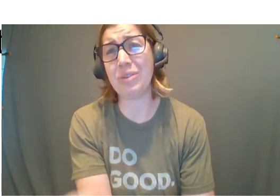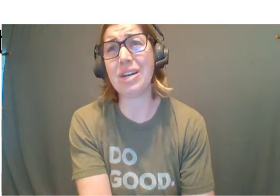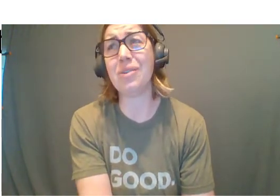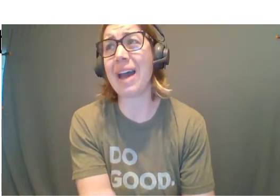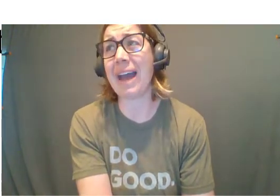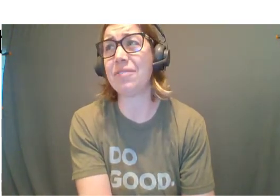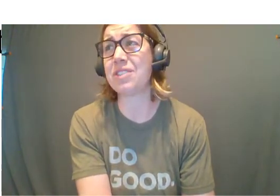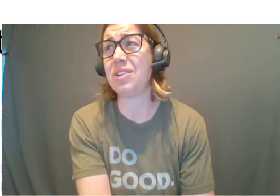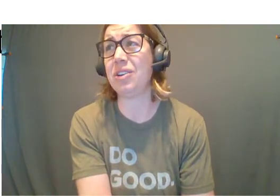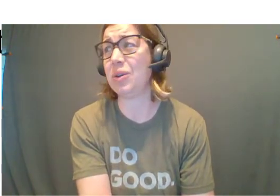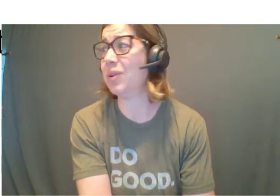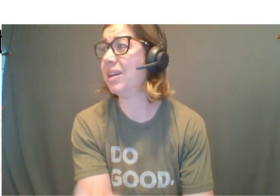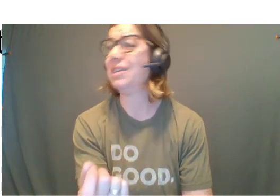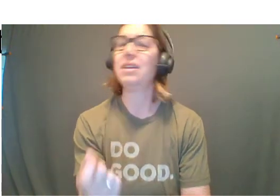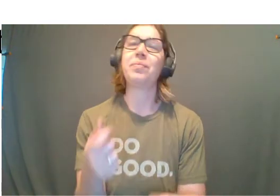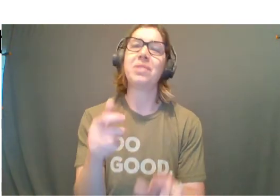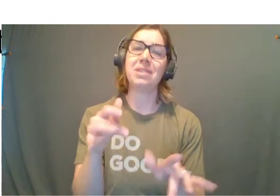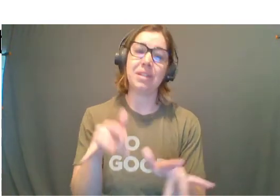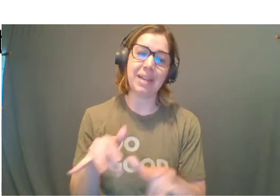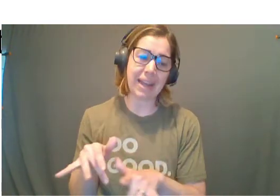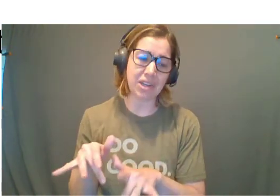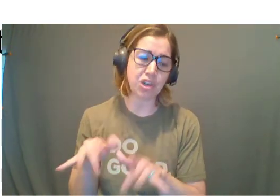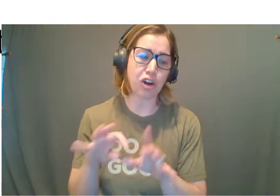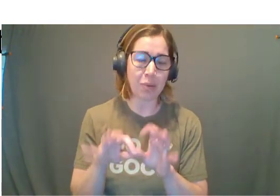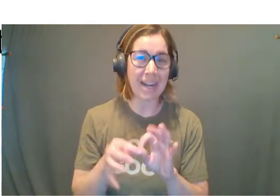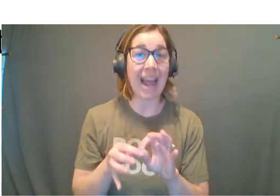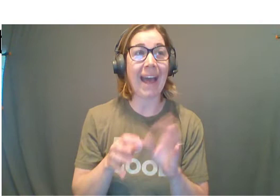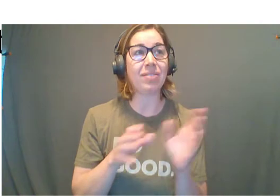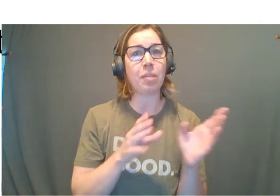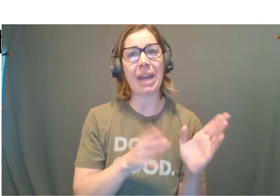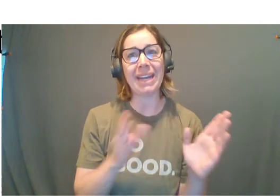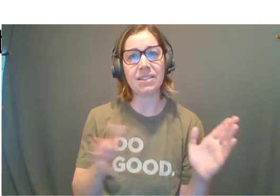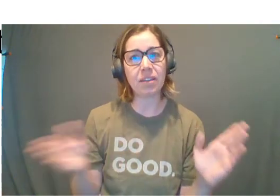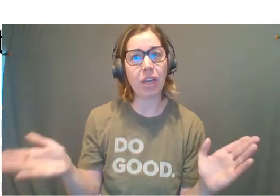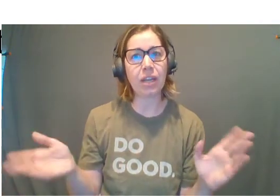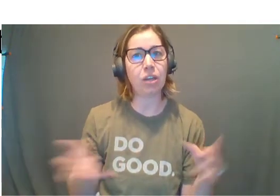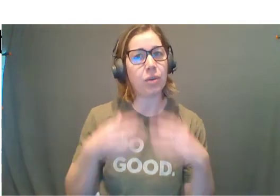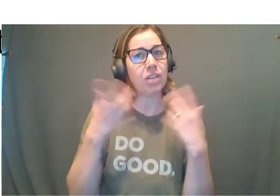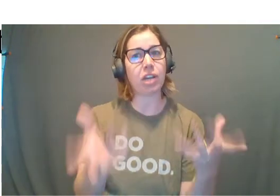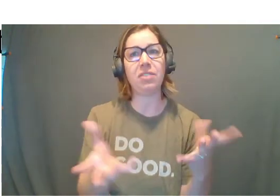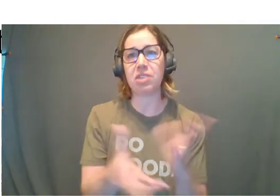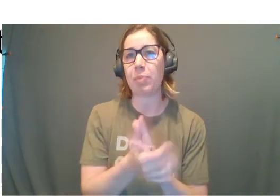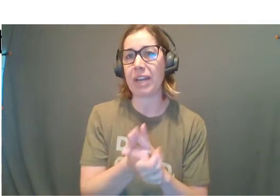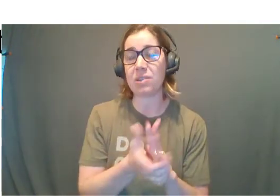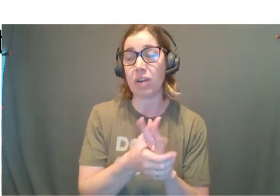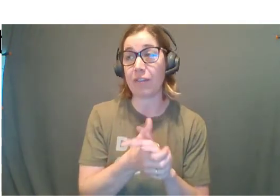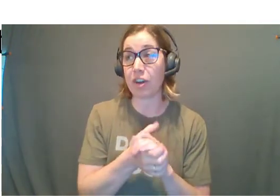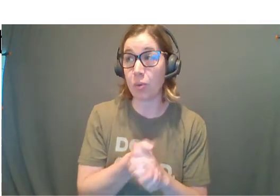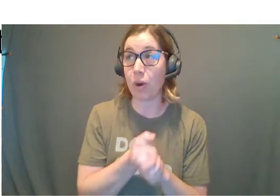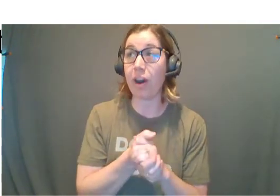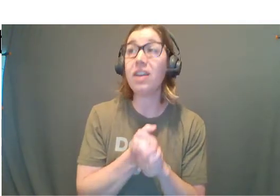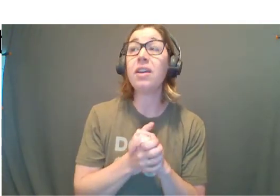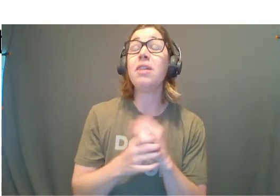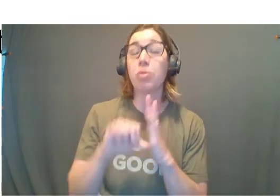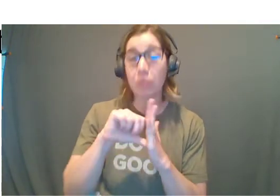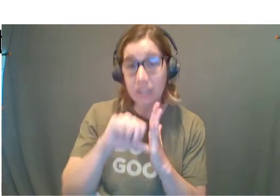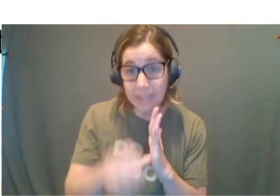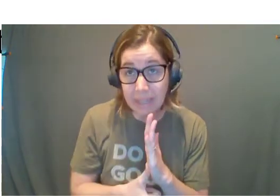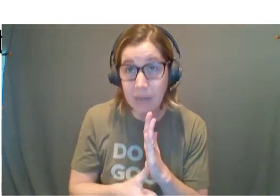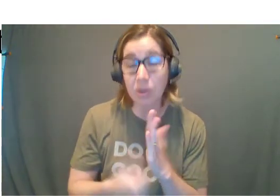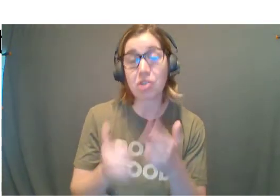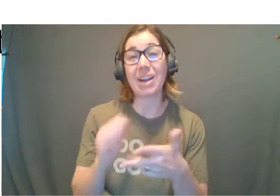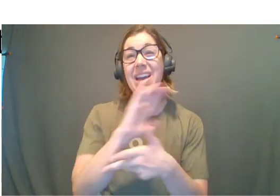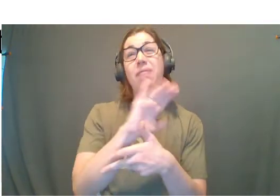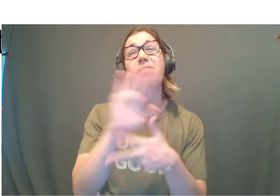tree. You don't have to interpret at the pace of it. You can change the pace to whatever you want, but